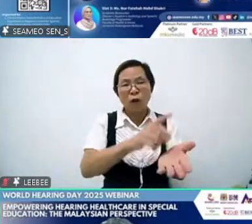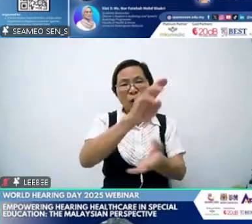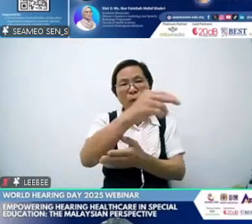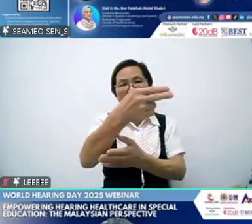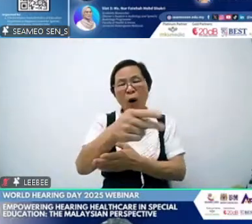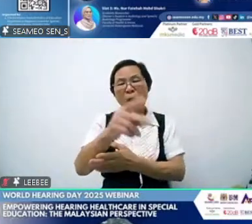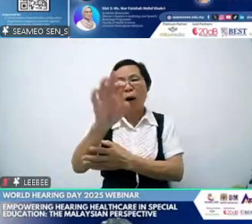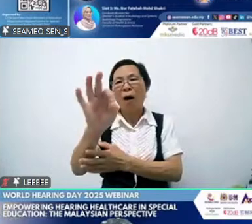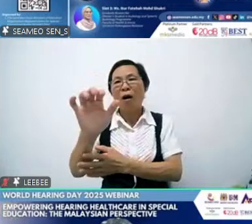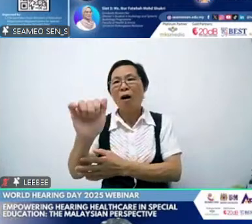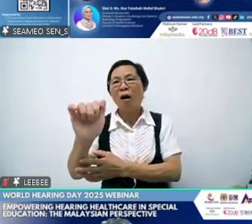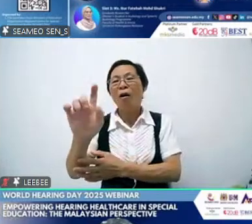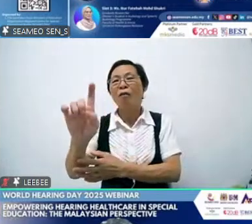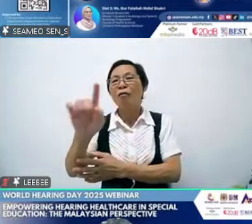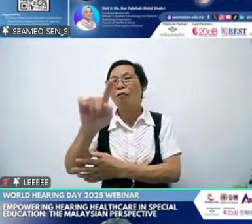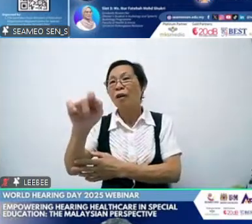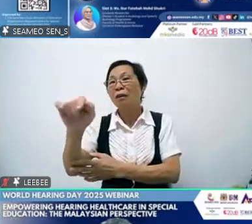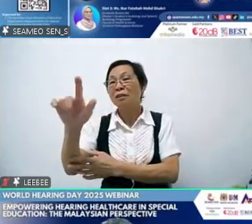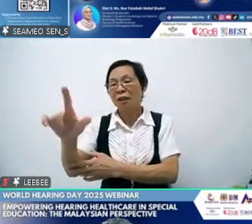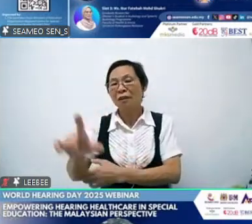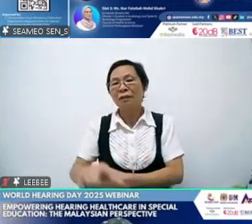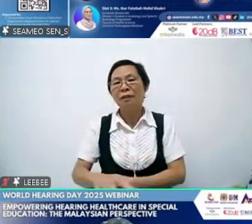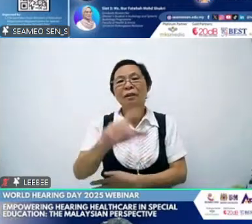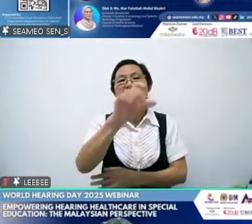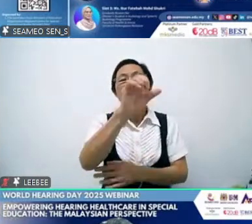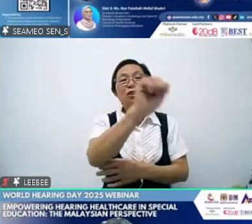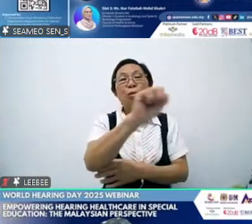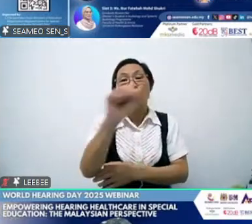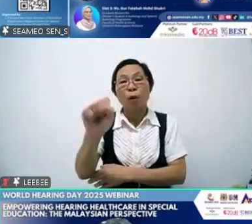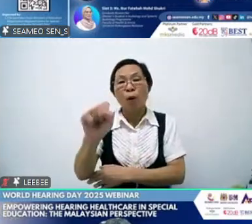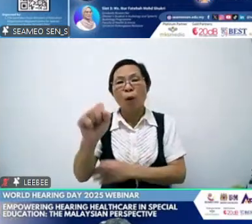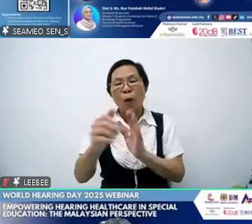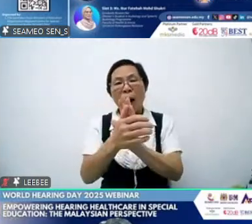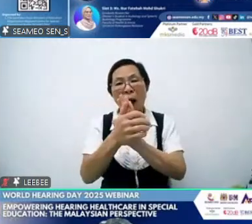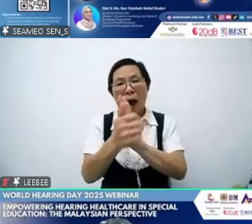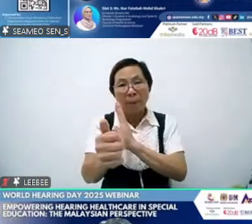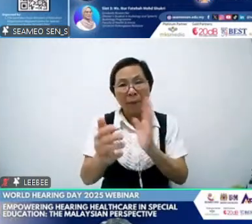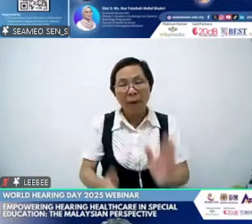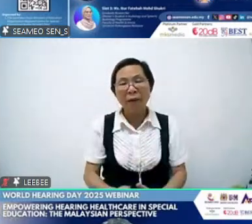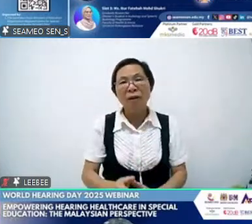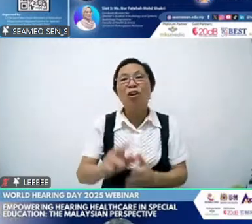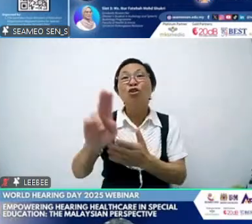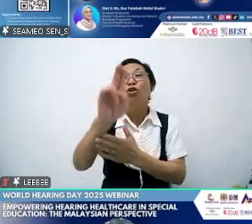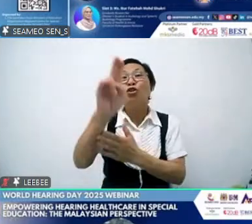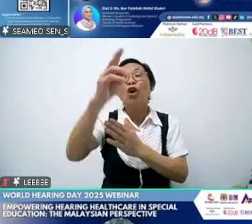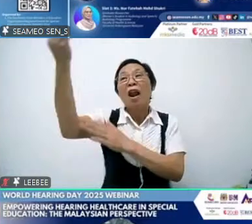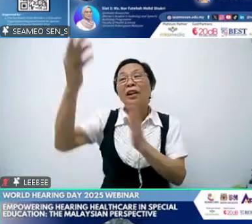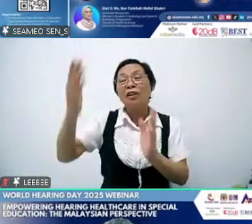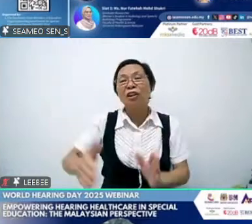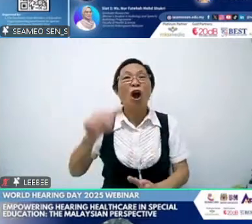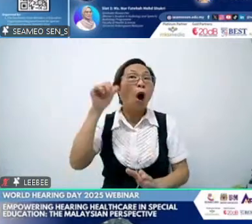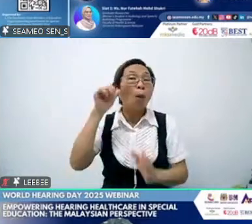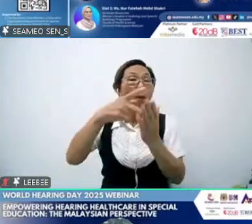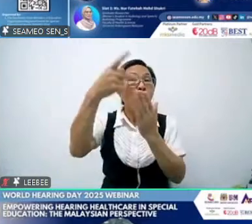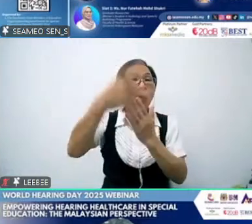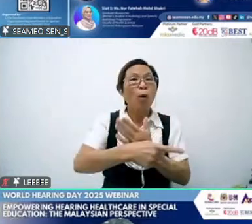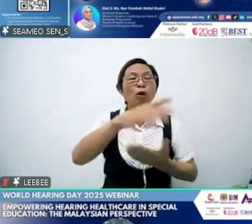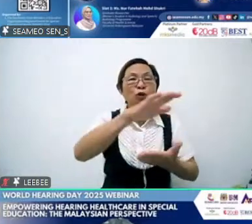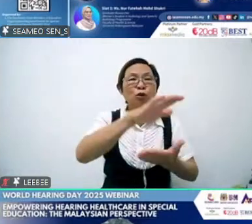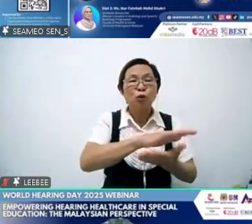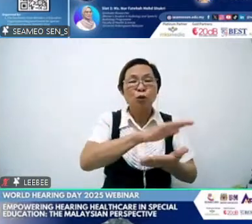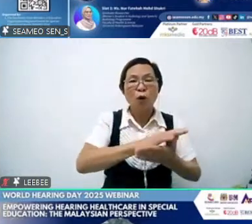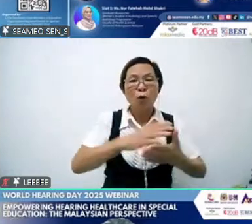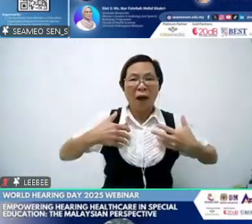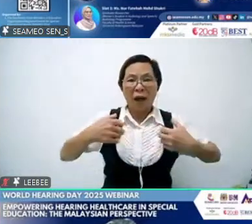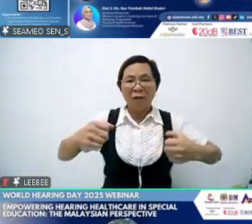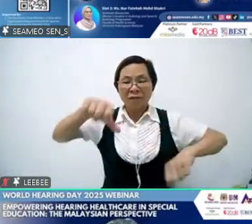Nur Rashid, SEAMEO SEN resident expert and university lecturer at Audiology Program, School of Health Science, University Science